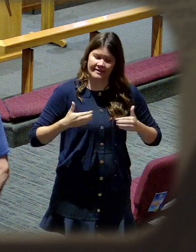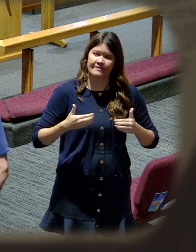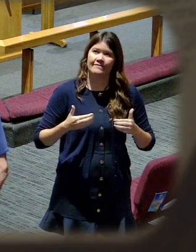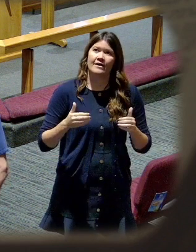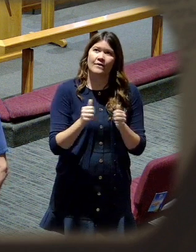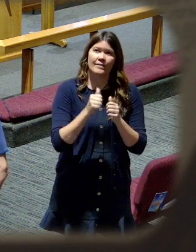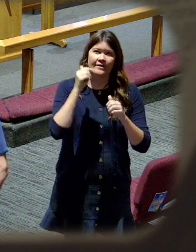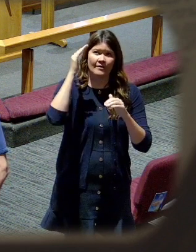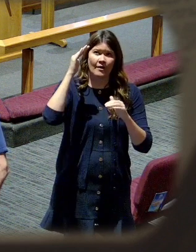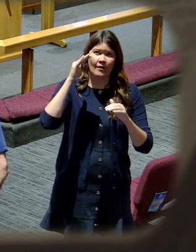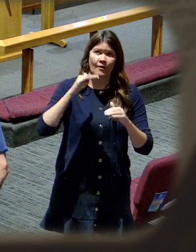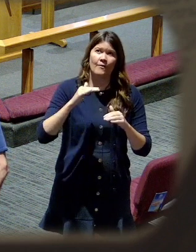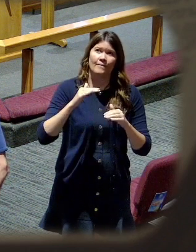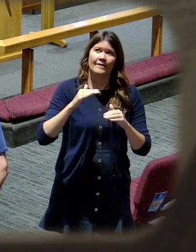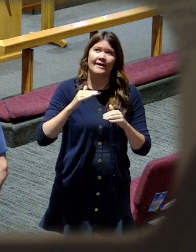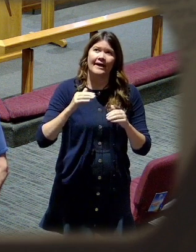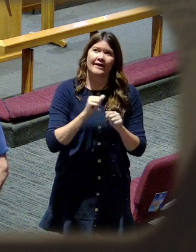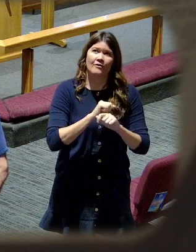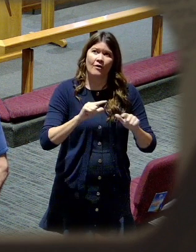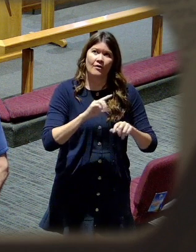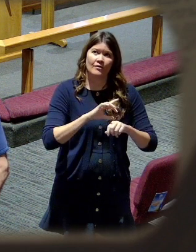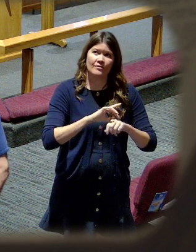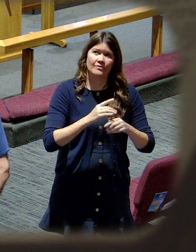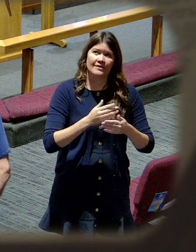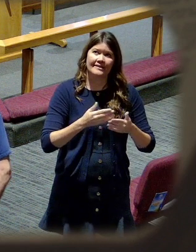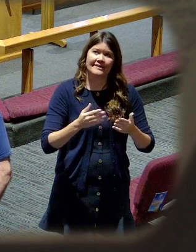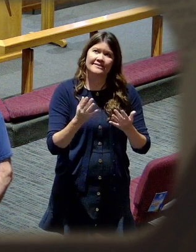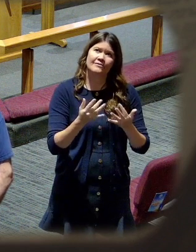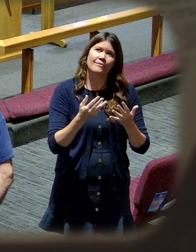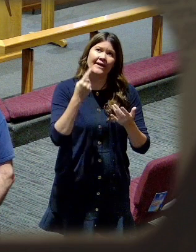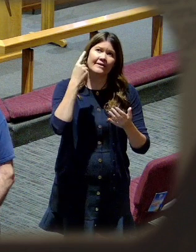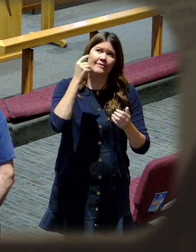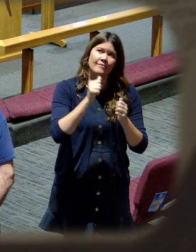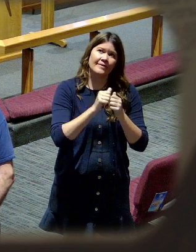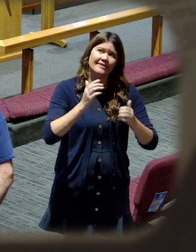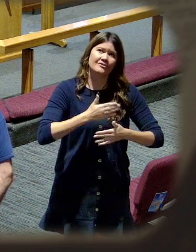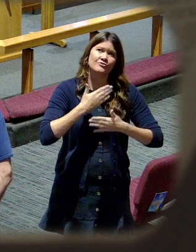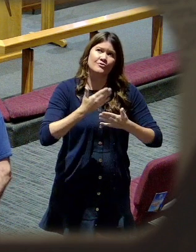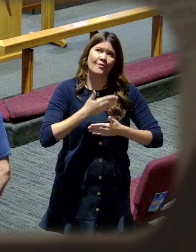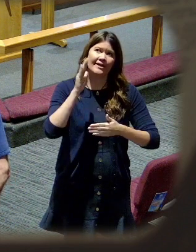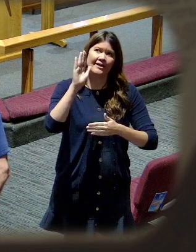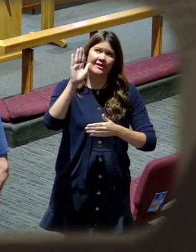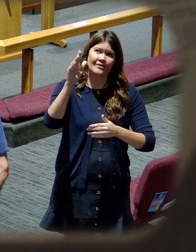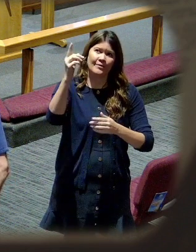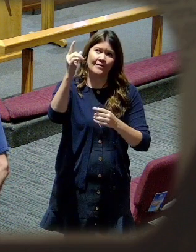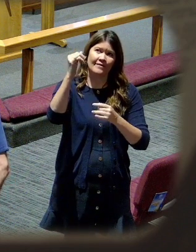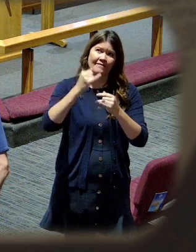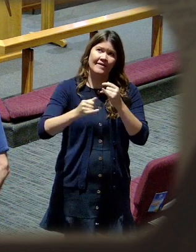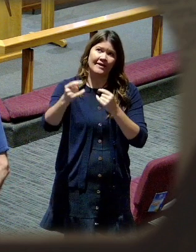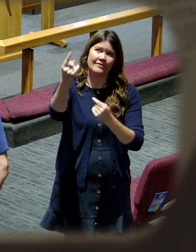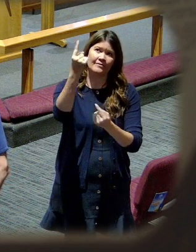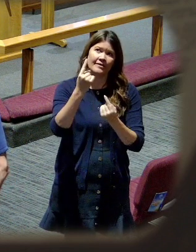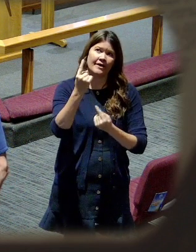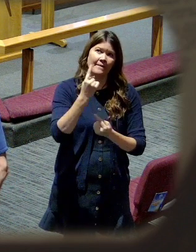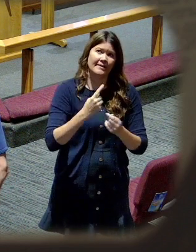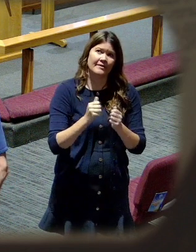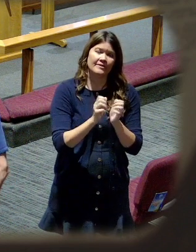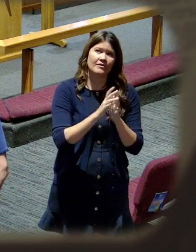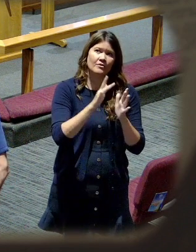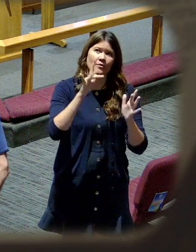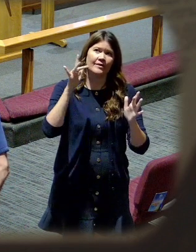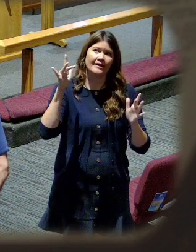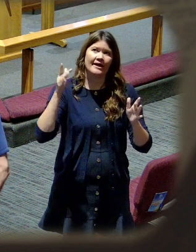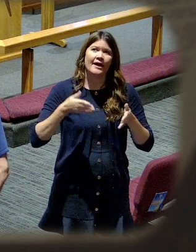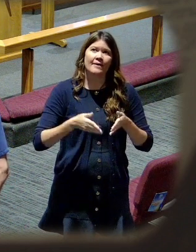of the end of all earthly things and await with joy your final coming in glory. Grant that your